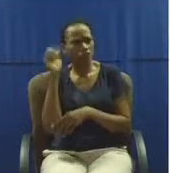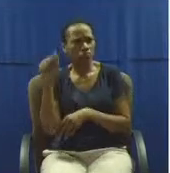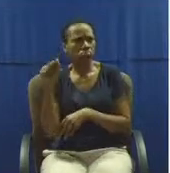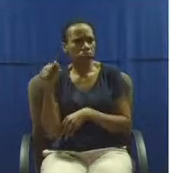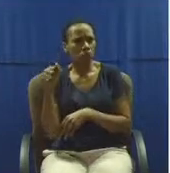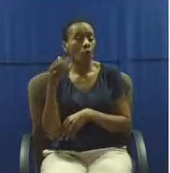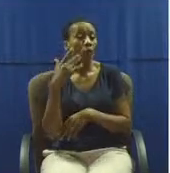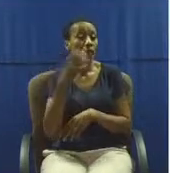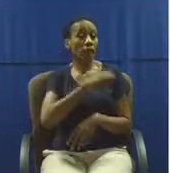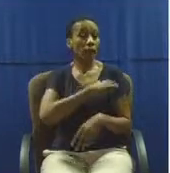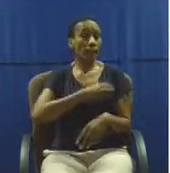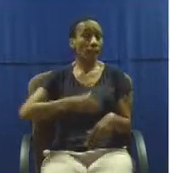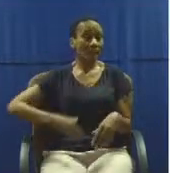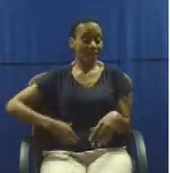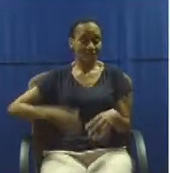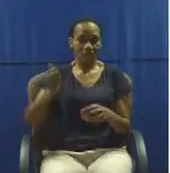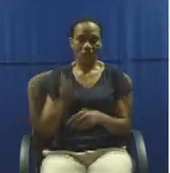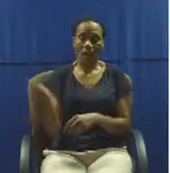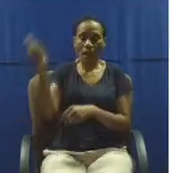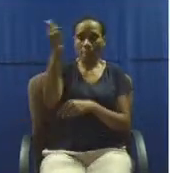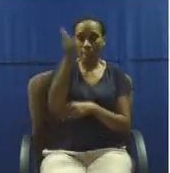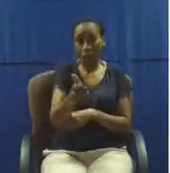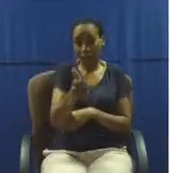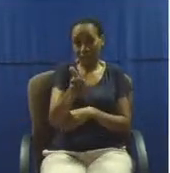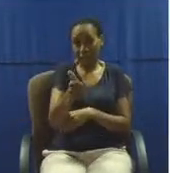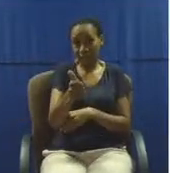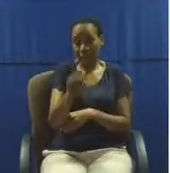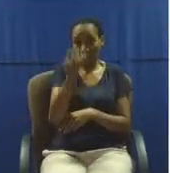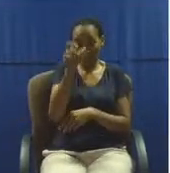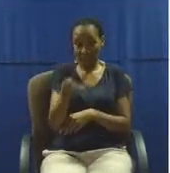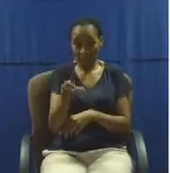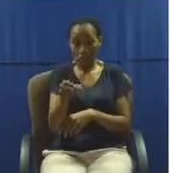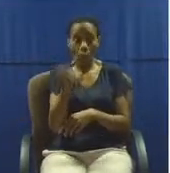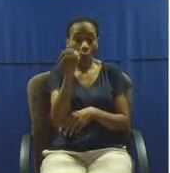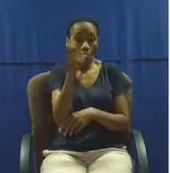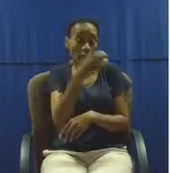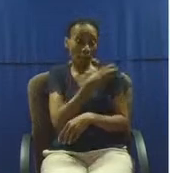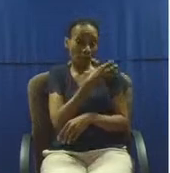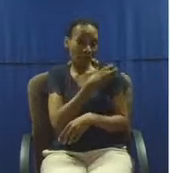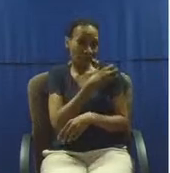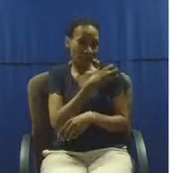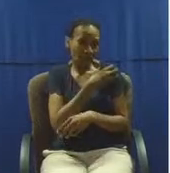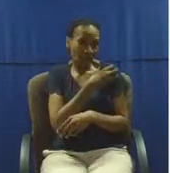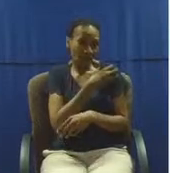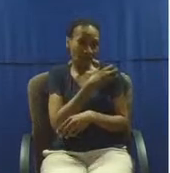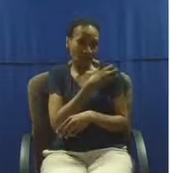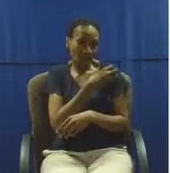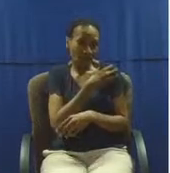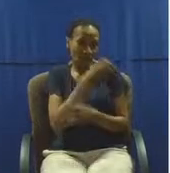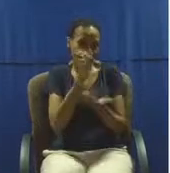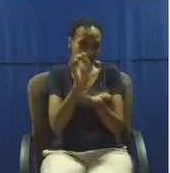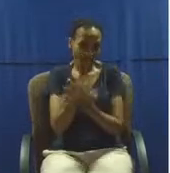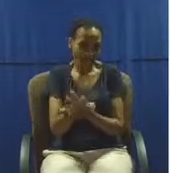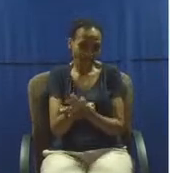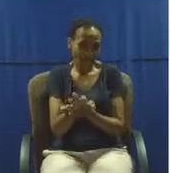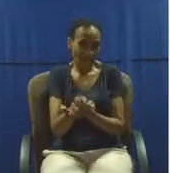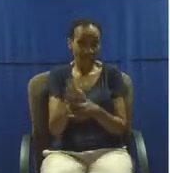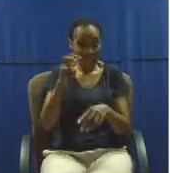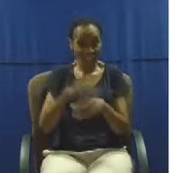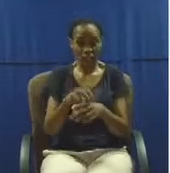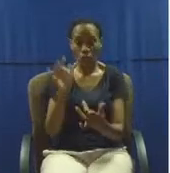the President appoints or releases ministers, he does not consult the